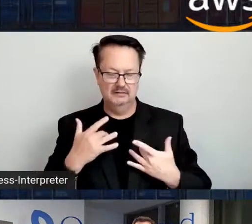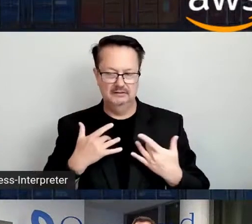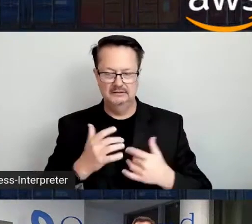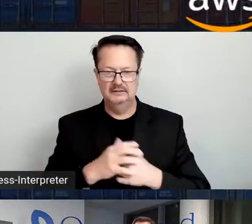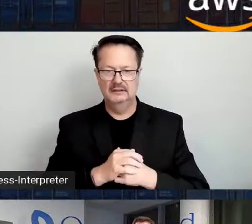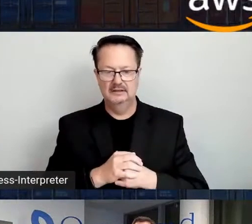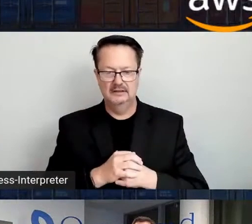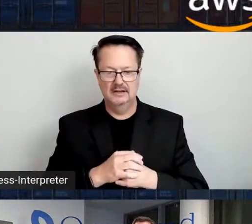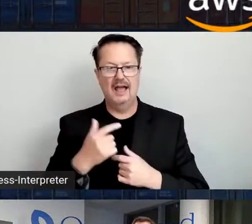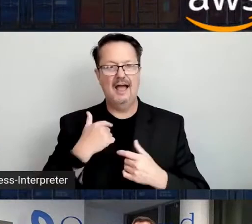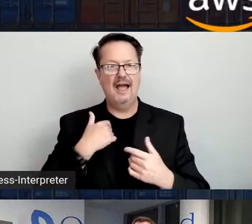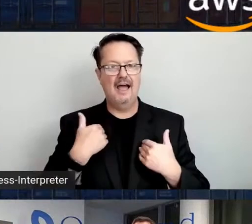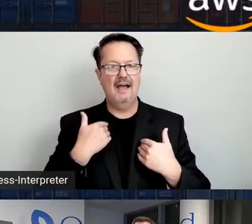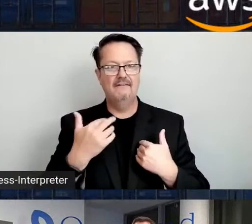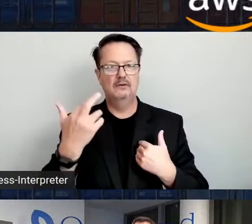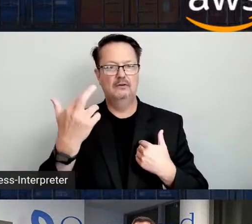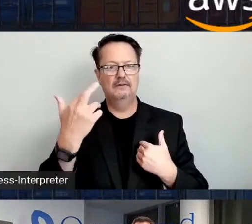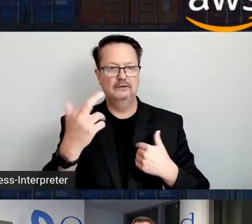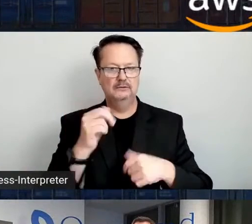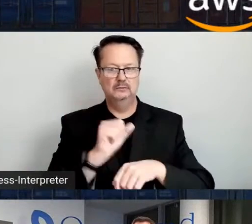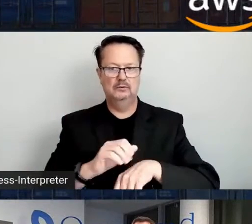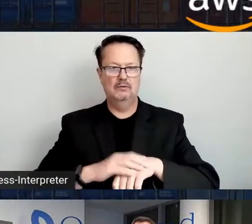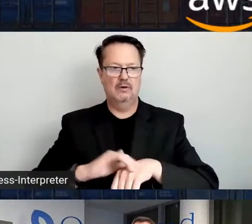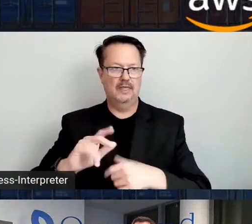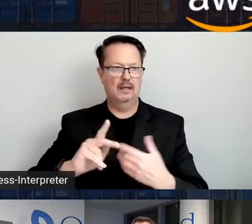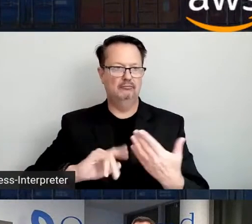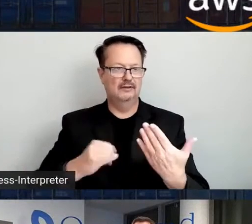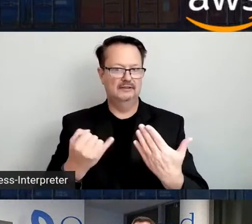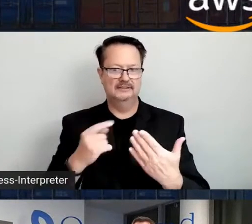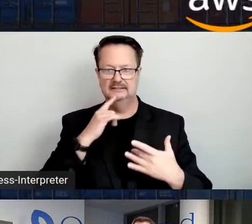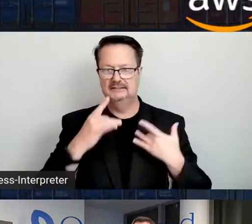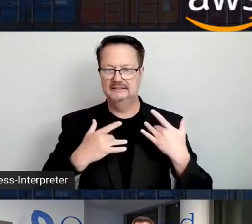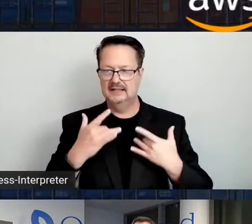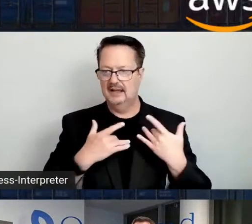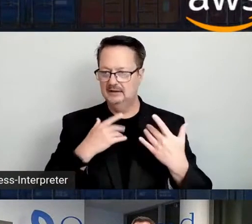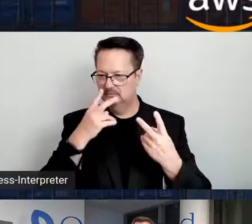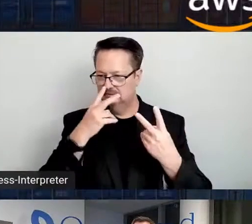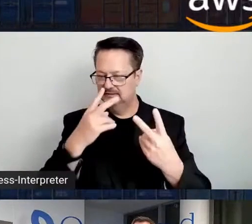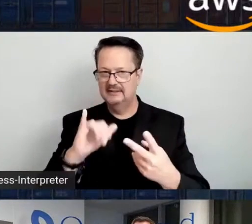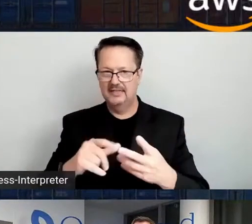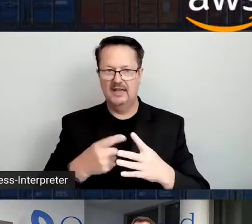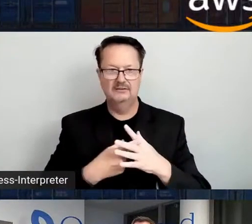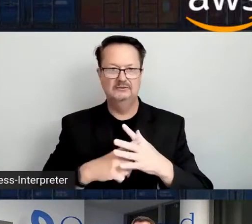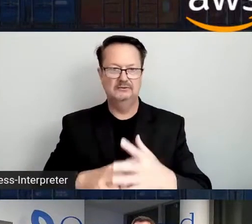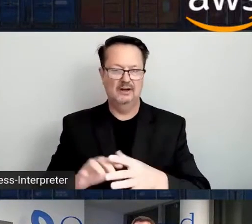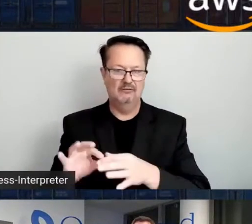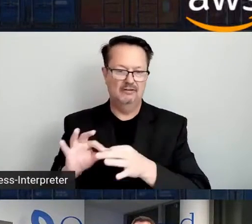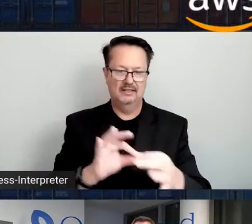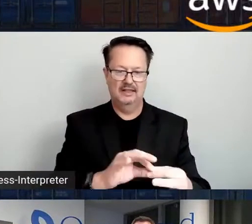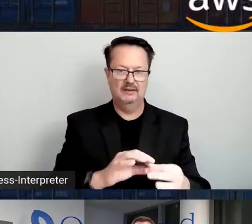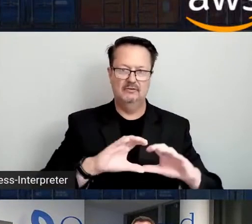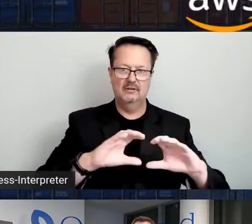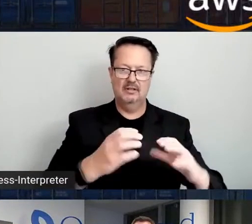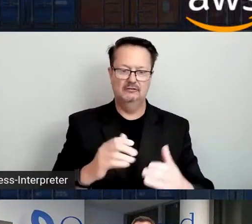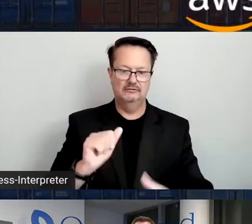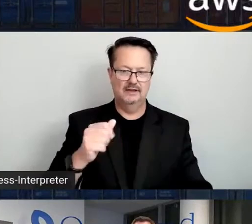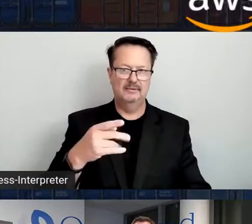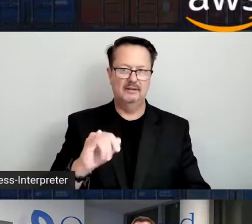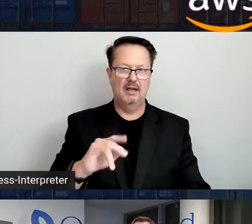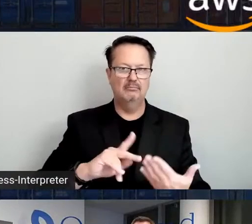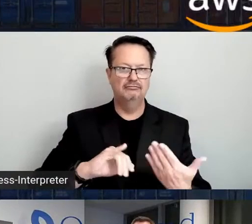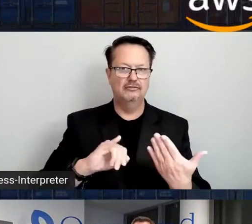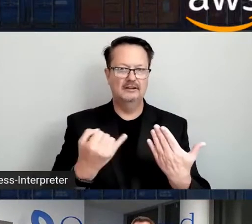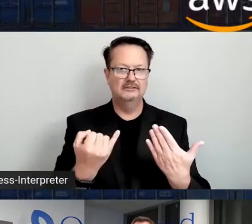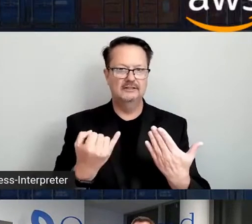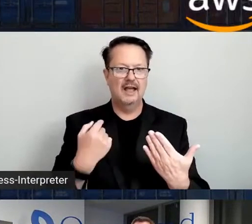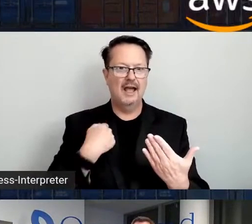have some good friends working on that project, and it's really exciting to kind of see that take off, especially as it relates to the cluster API project. This is